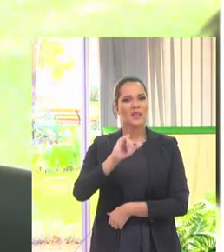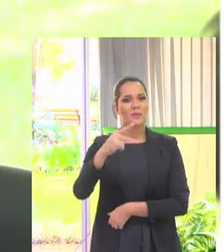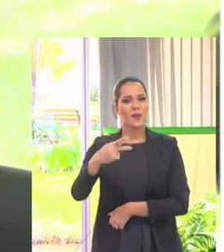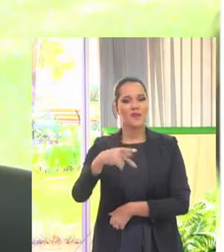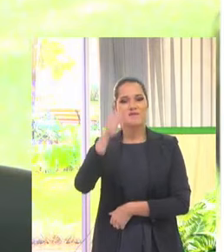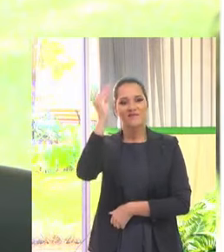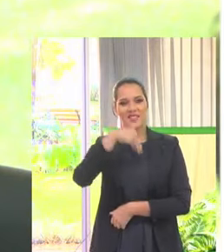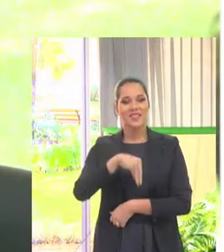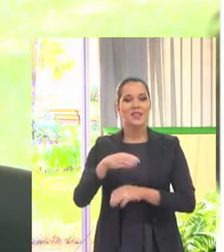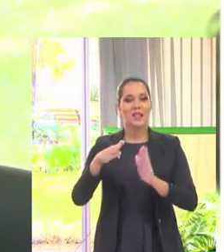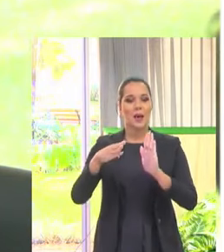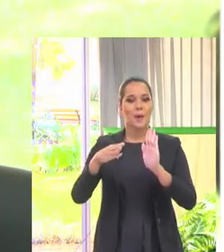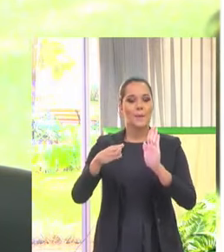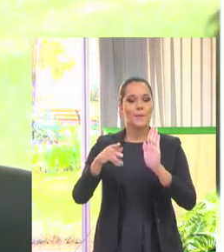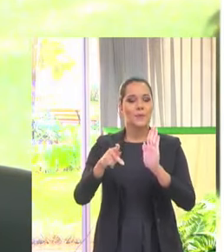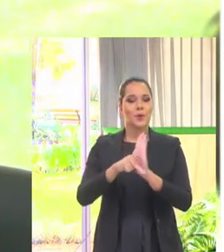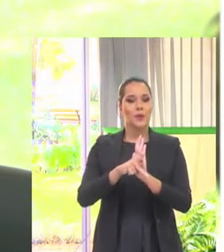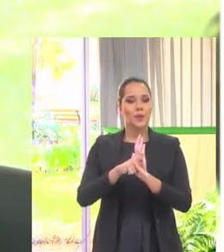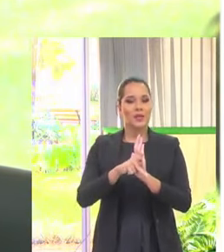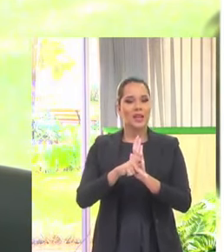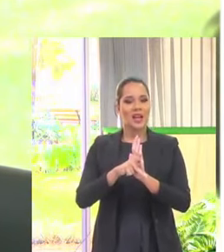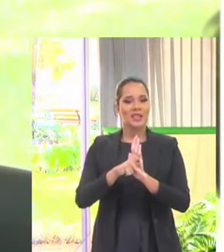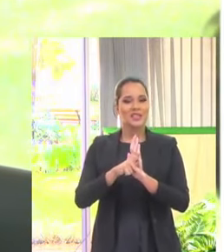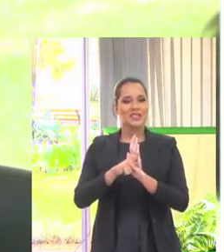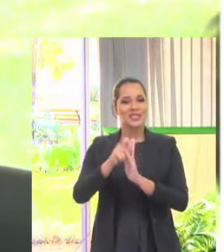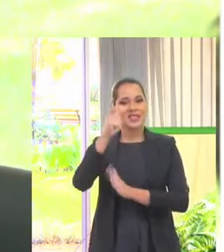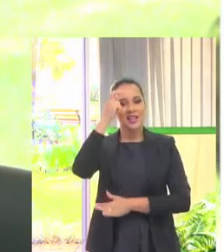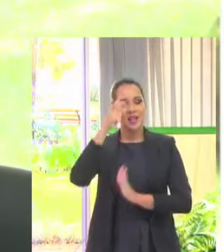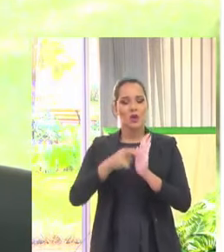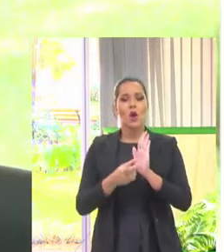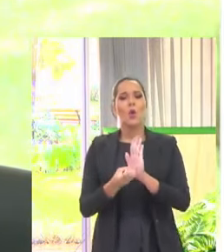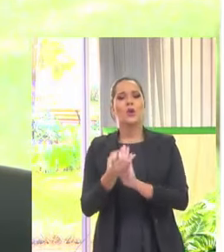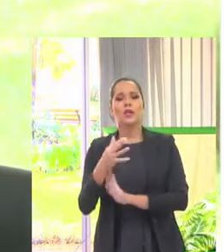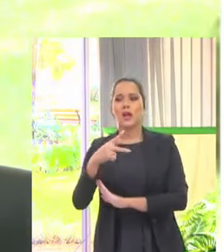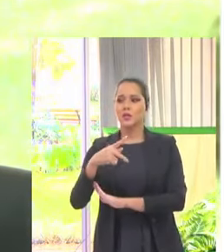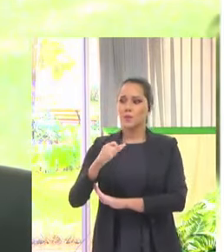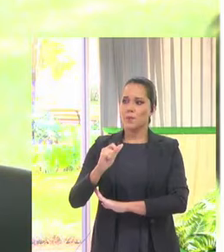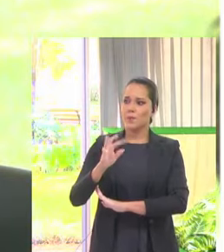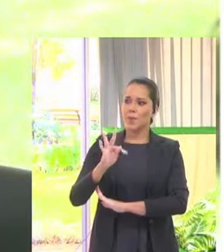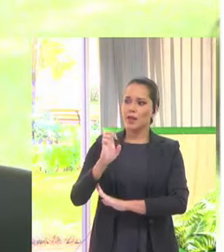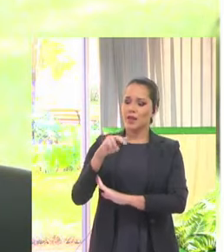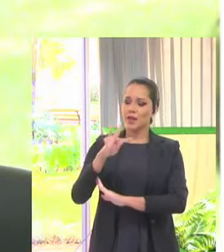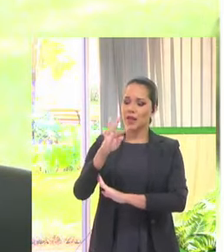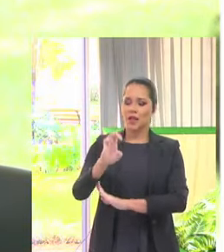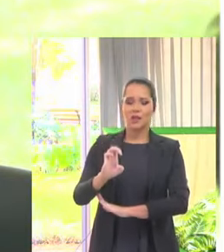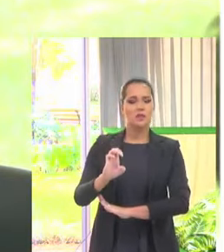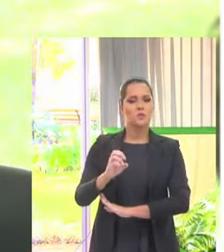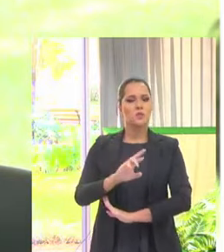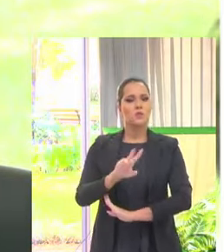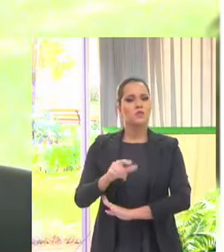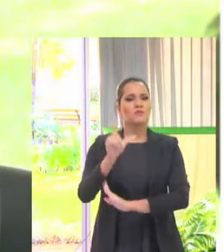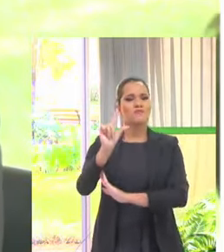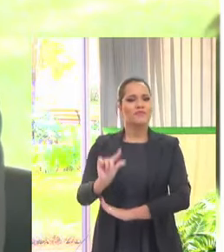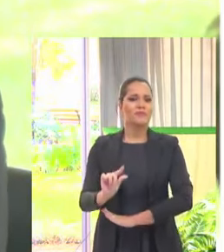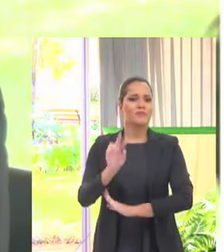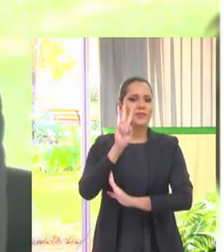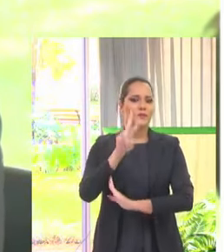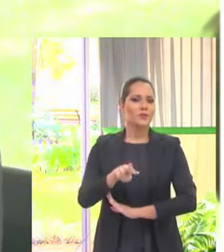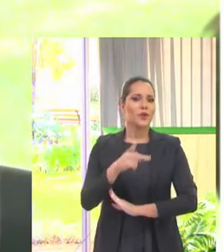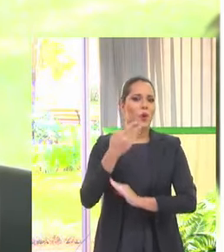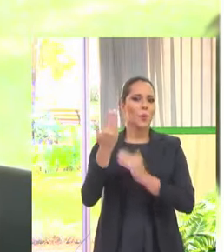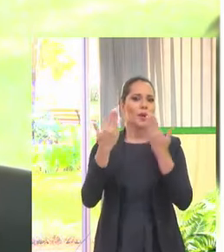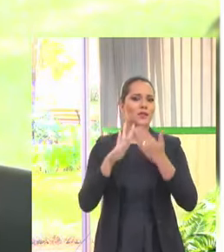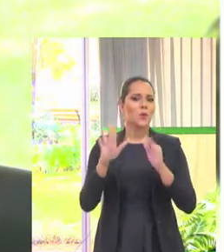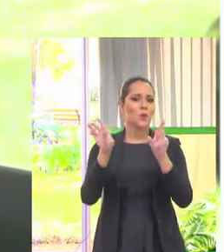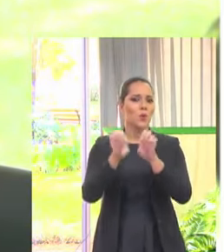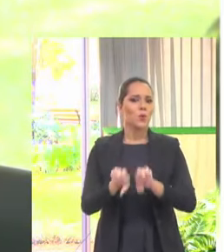If you look at number of patents filed, it's not as where it should be given the infrastructure. So again, a combination of tax